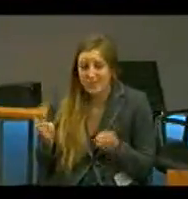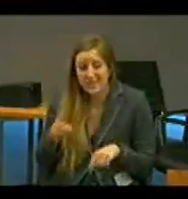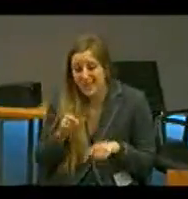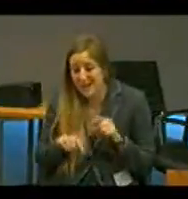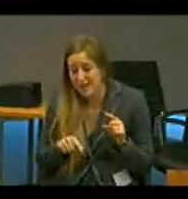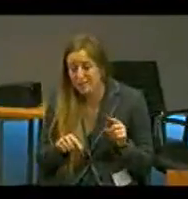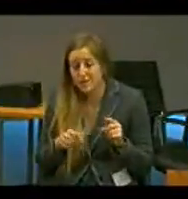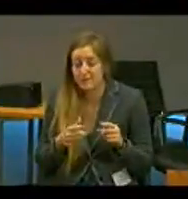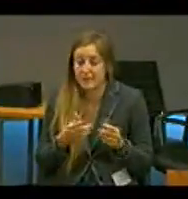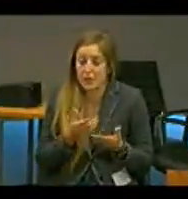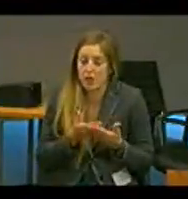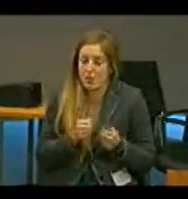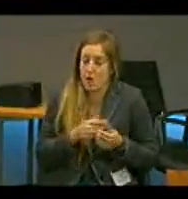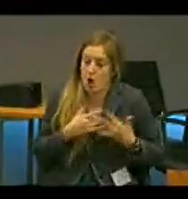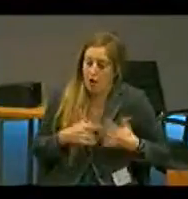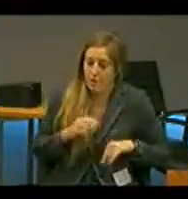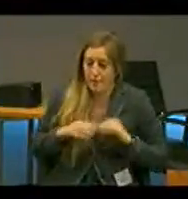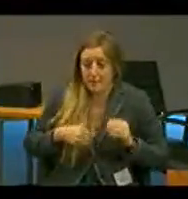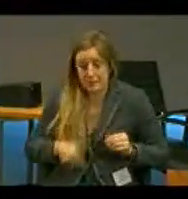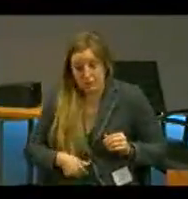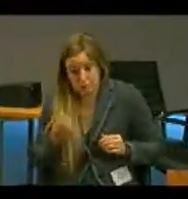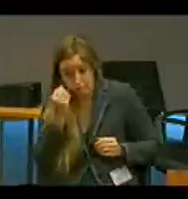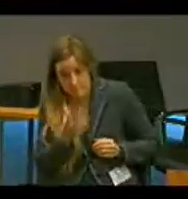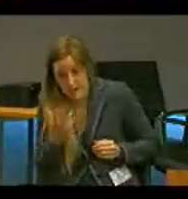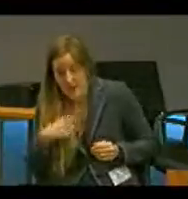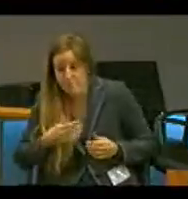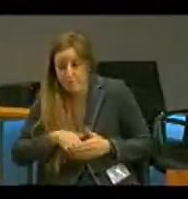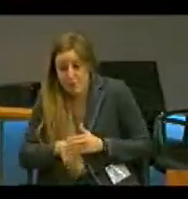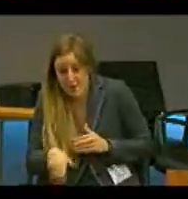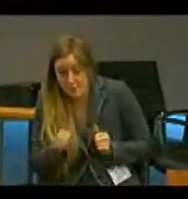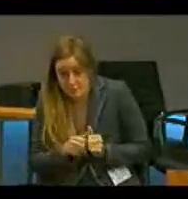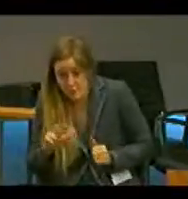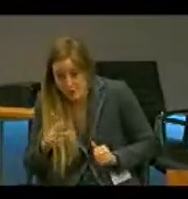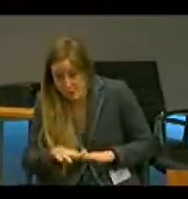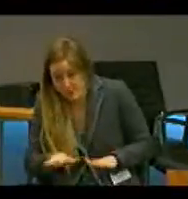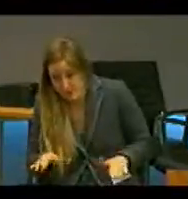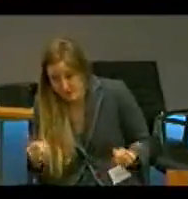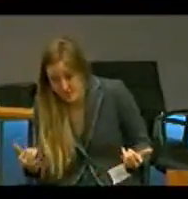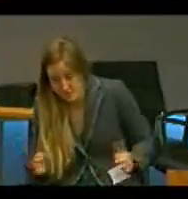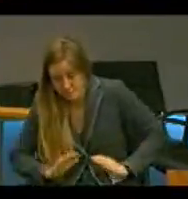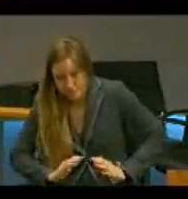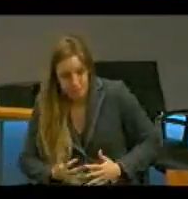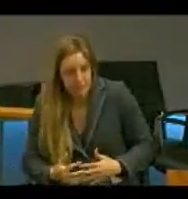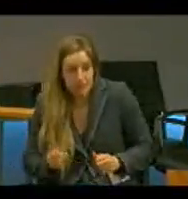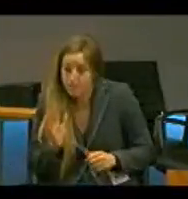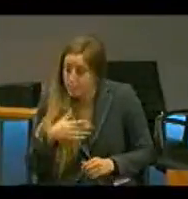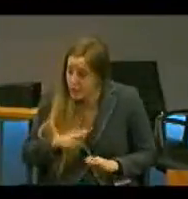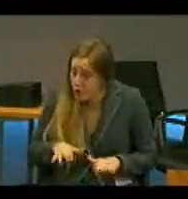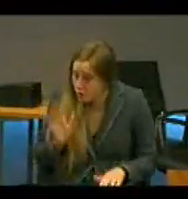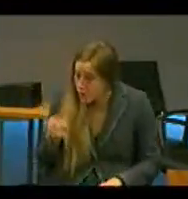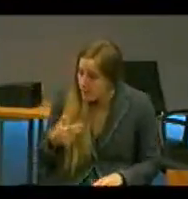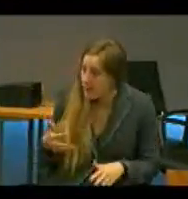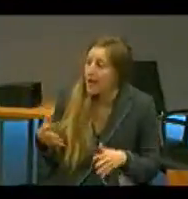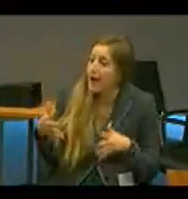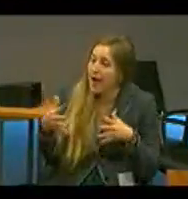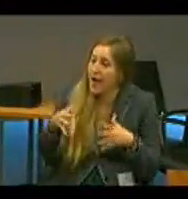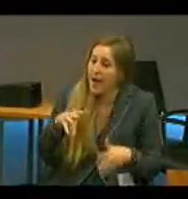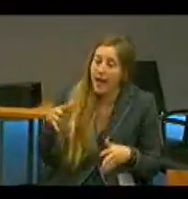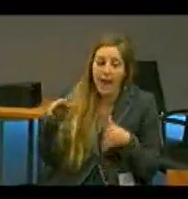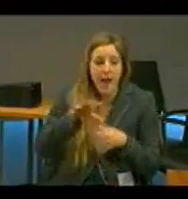than my stomach, because I am quite literally pregnant with my third child at the moment, who is going to be an African-American child with a